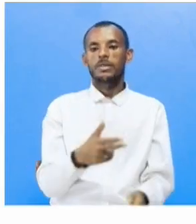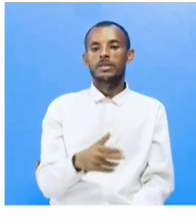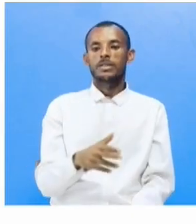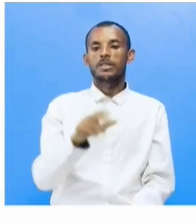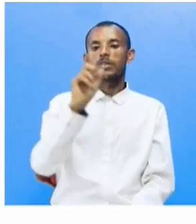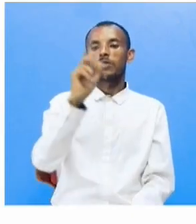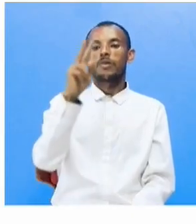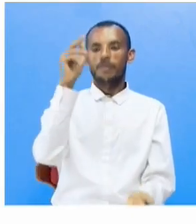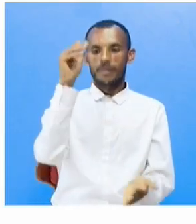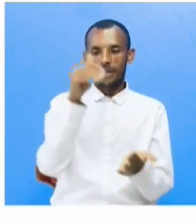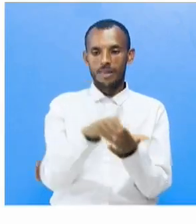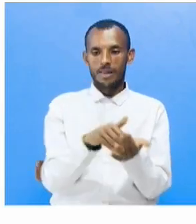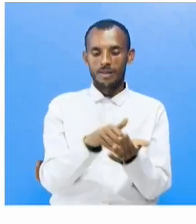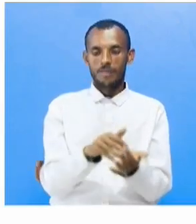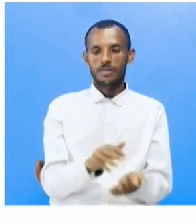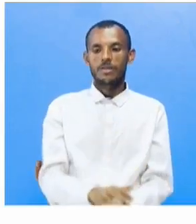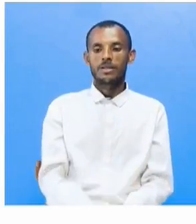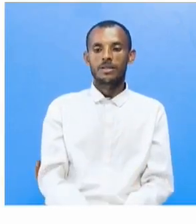one,